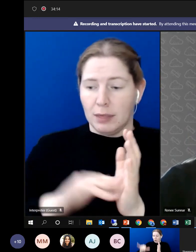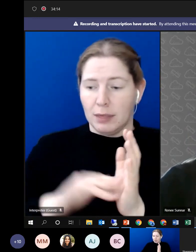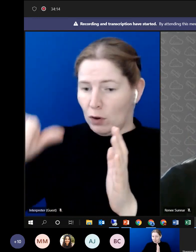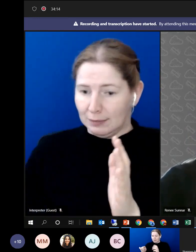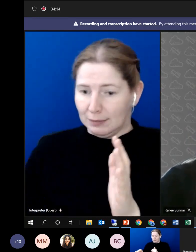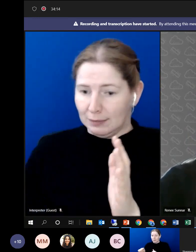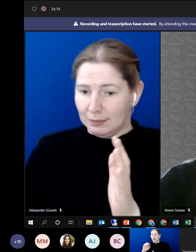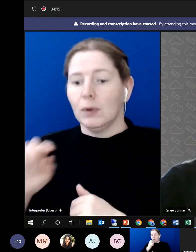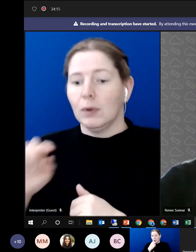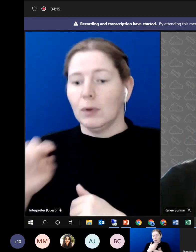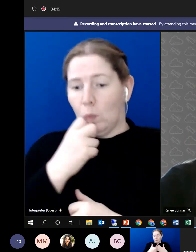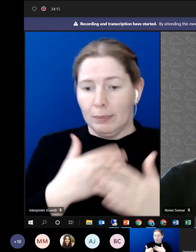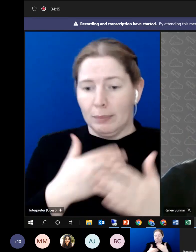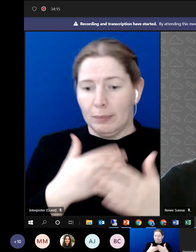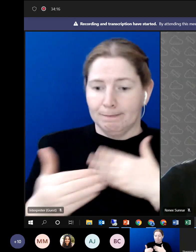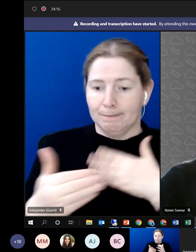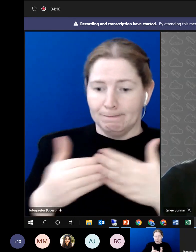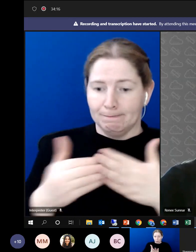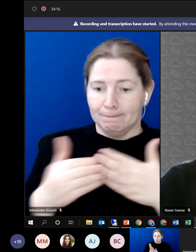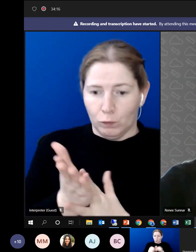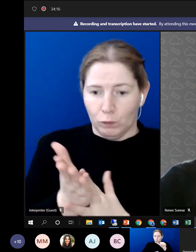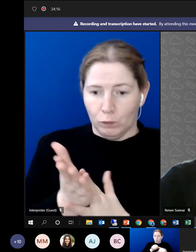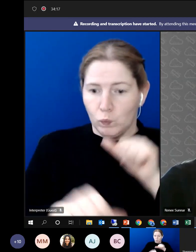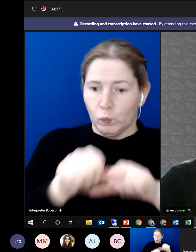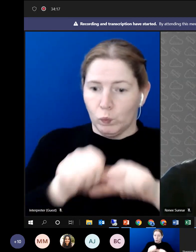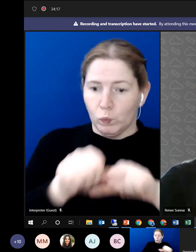with during the month.